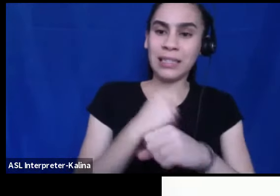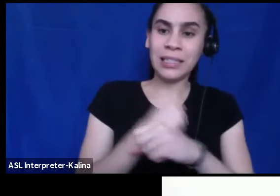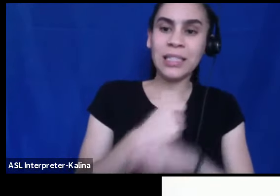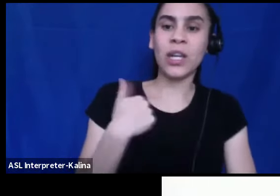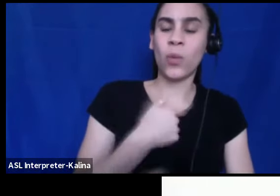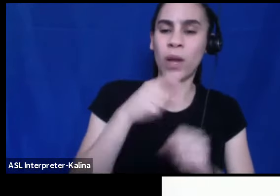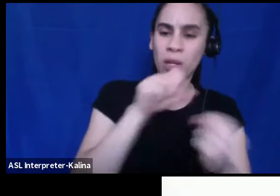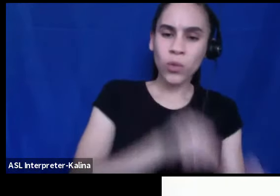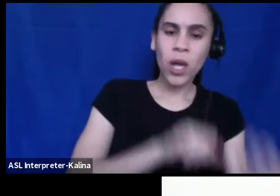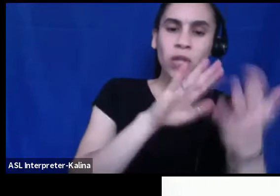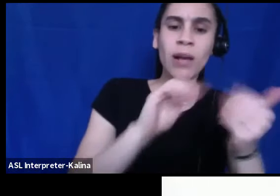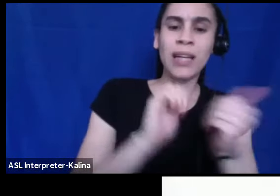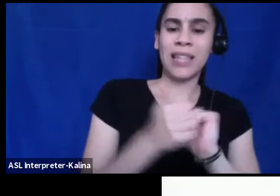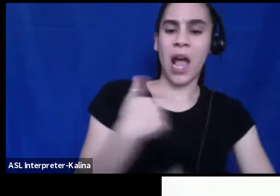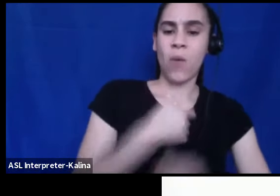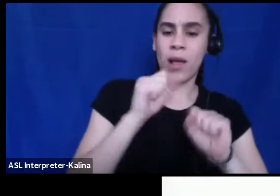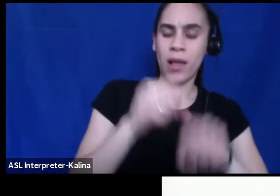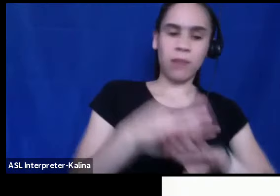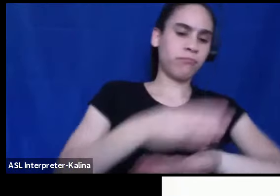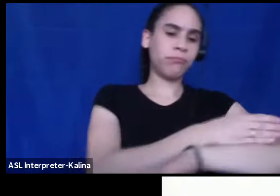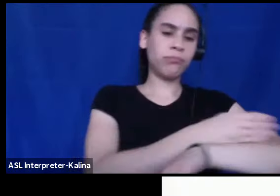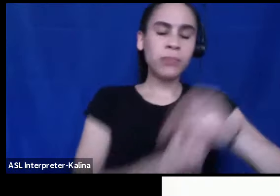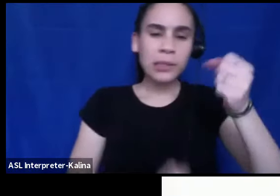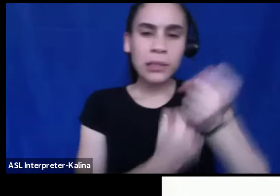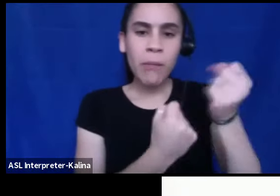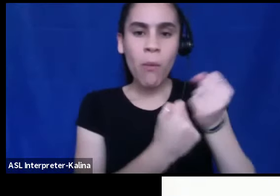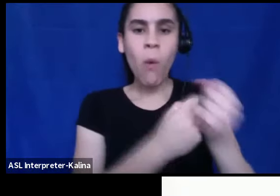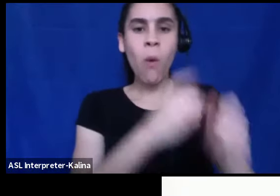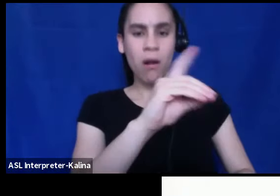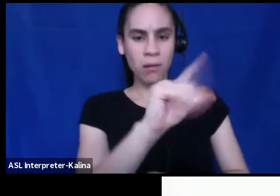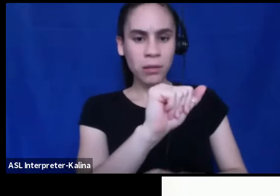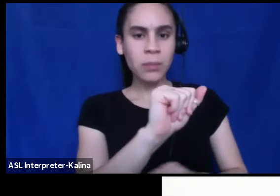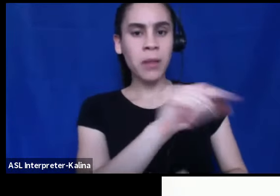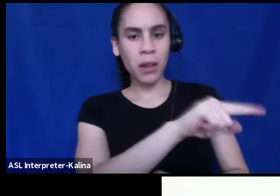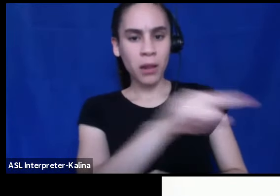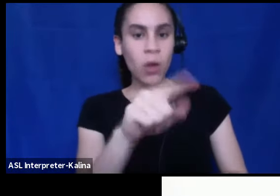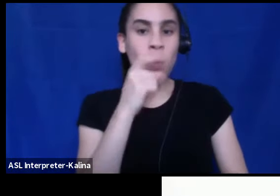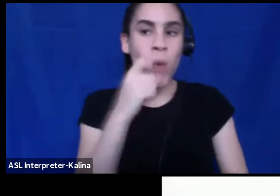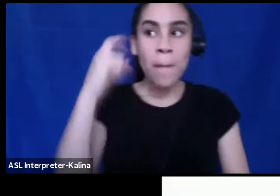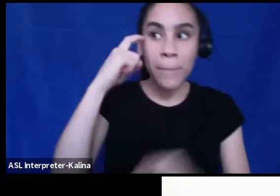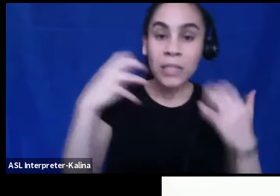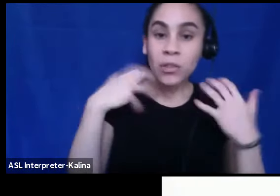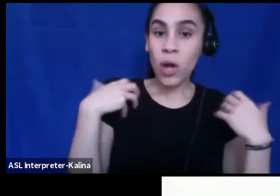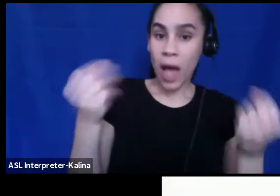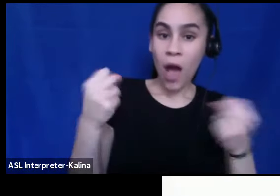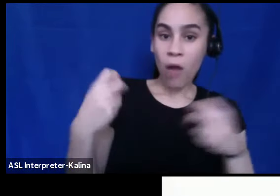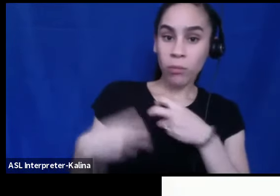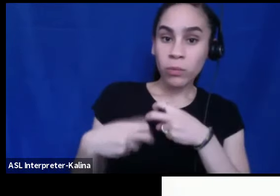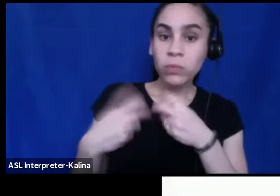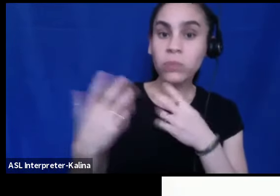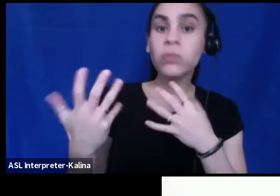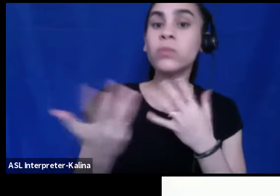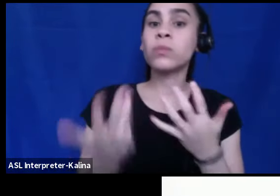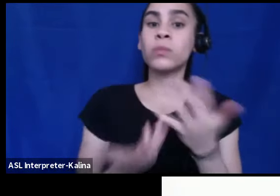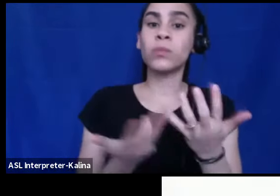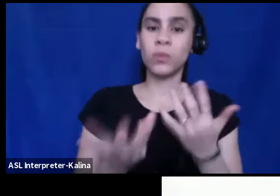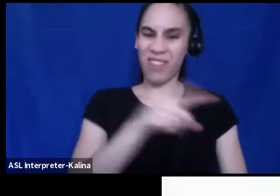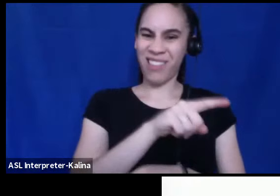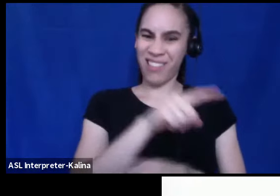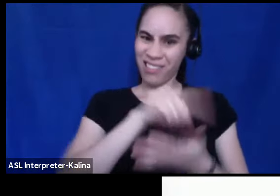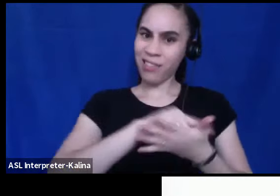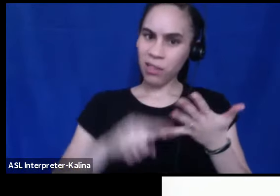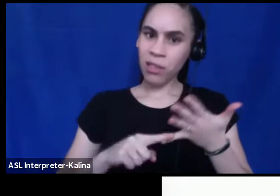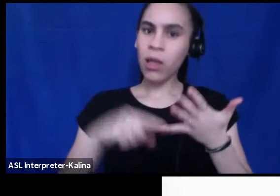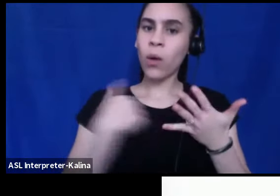can we better support people with disabilities, people with mental health issues. Like, those are ways that we can come together and